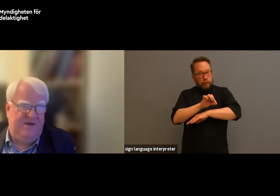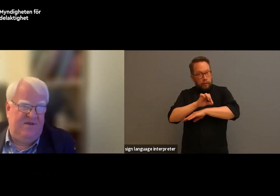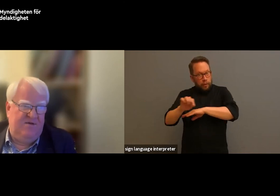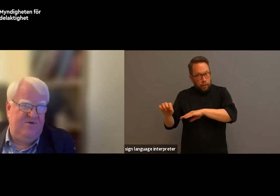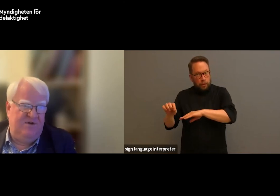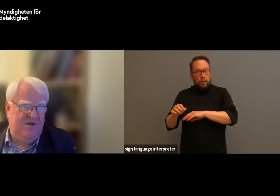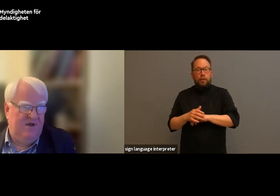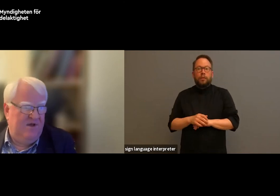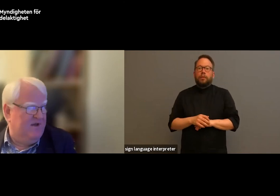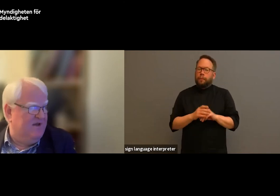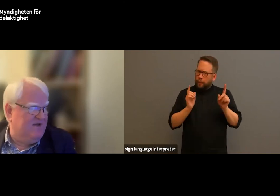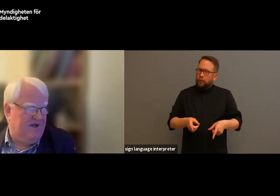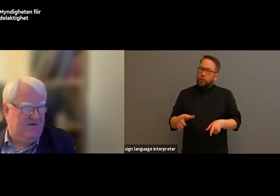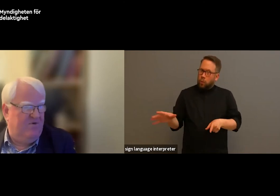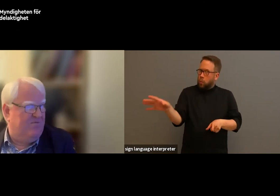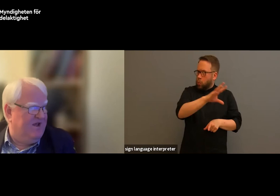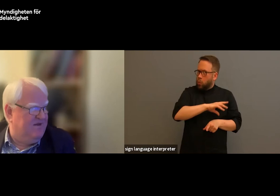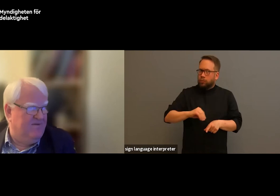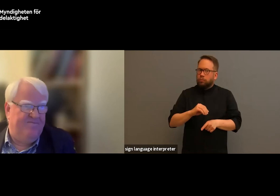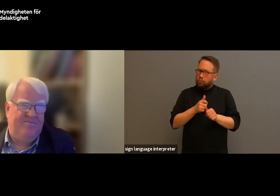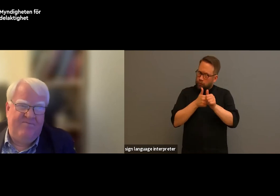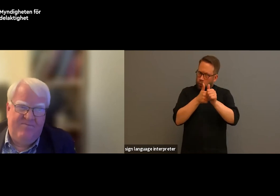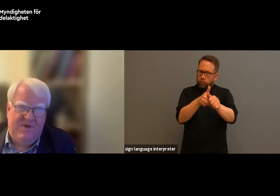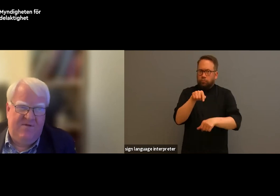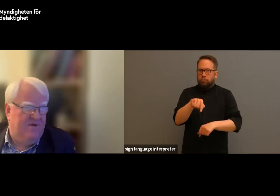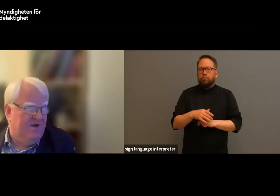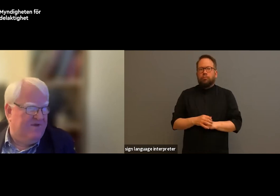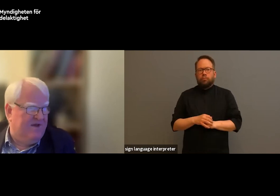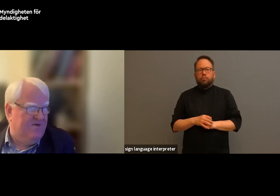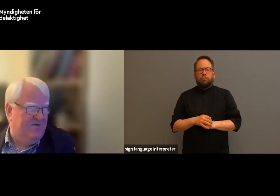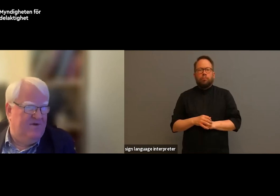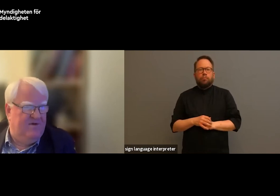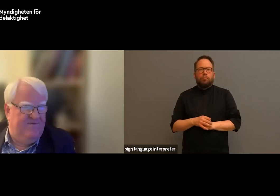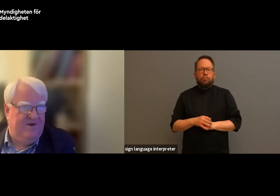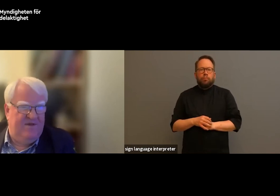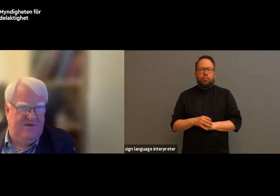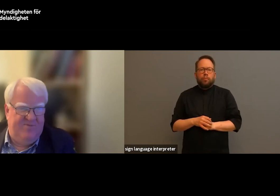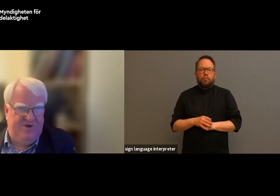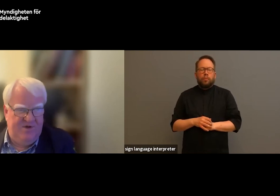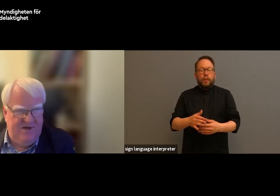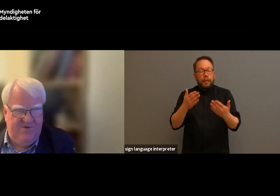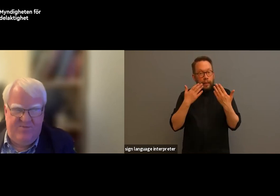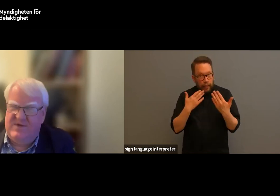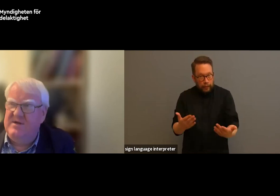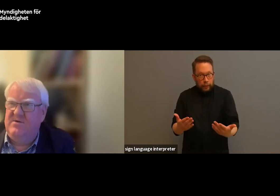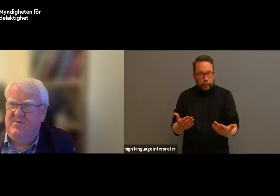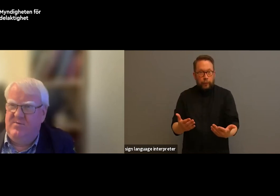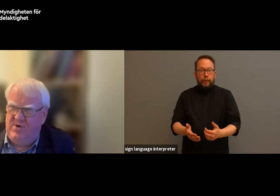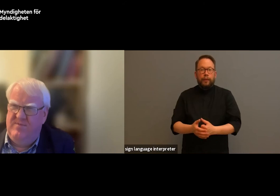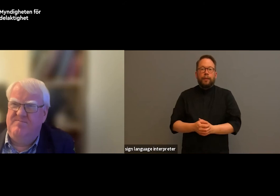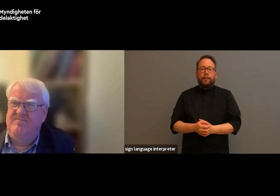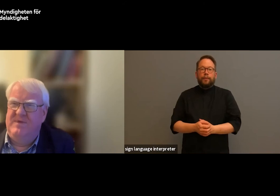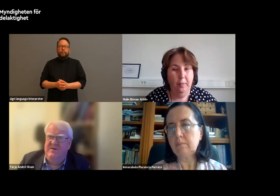ICT solutions needed at the workplace. Thank you for this opportunity to present our